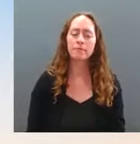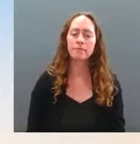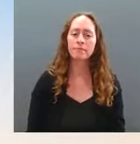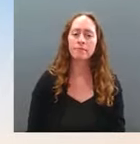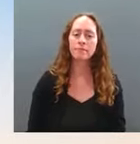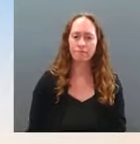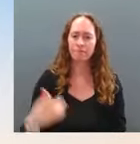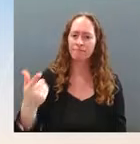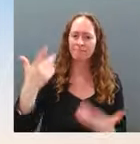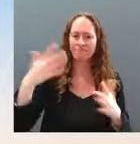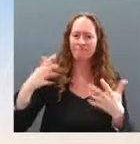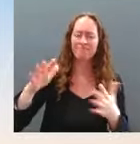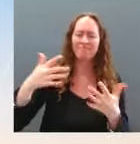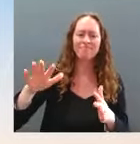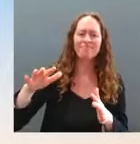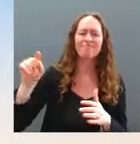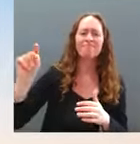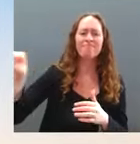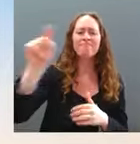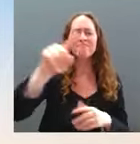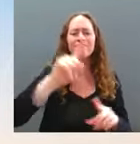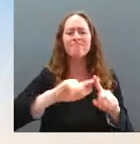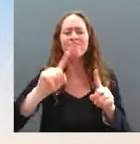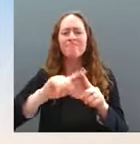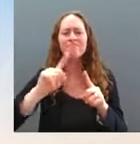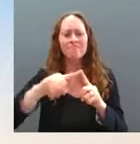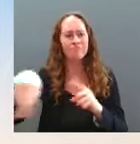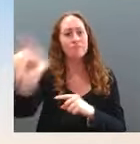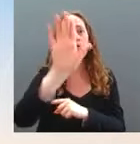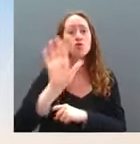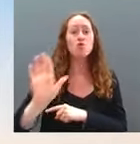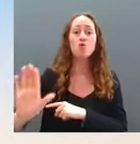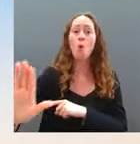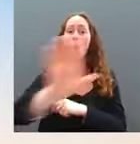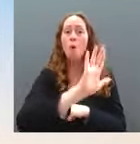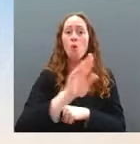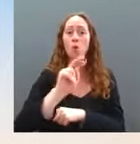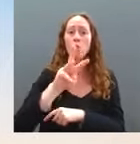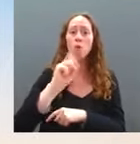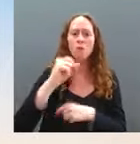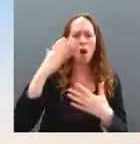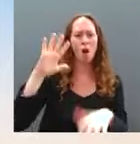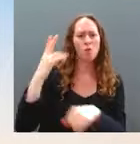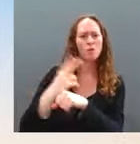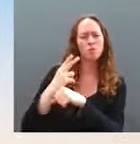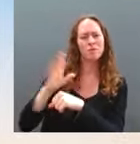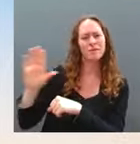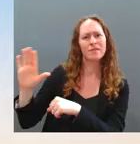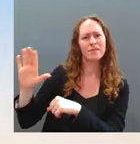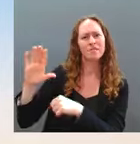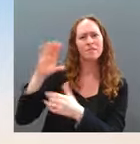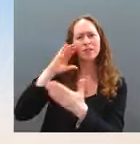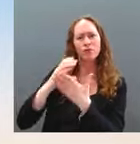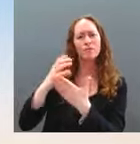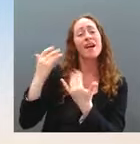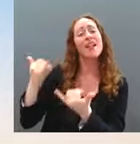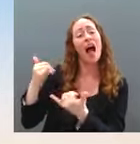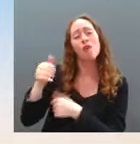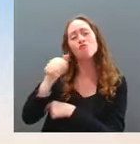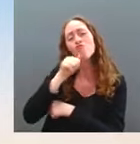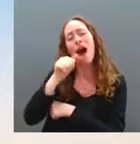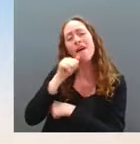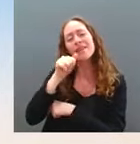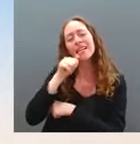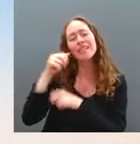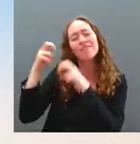last hour. But this was meant to be a private moment. Tomorrow, as we've announced, we have an event, a moment in history, where certainly